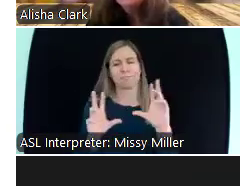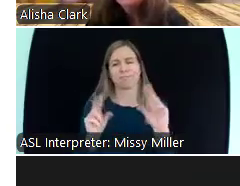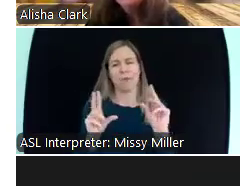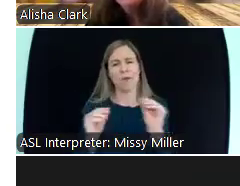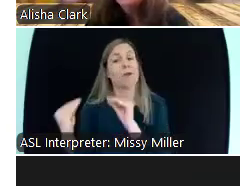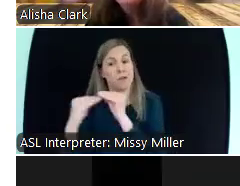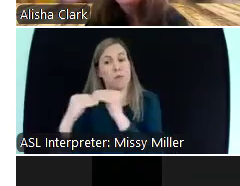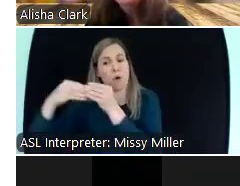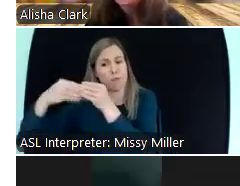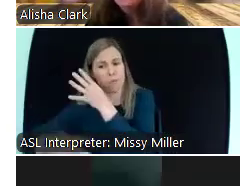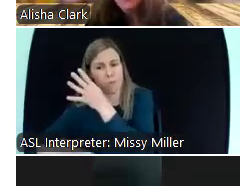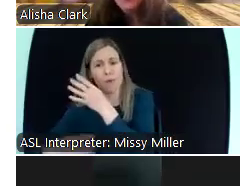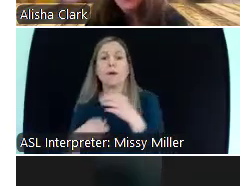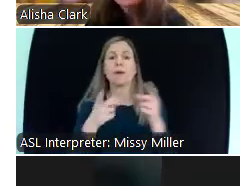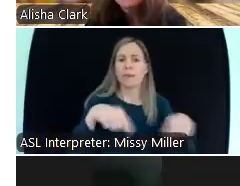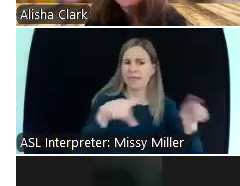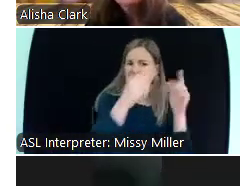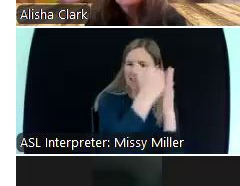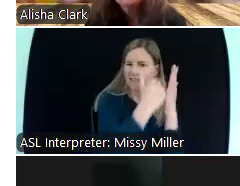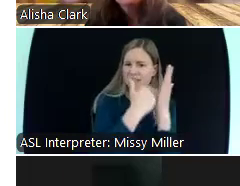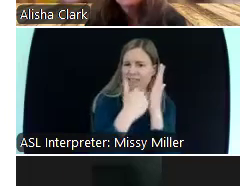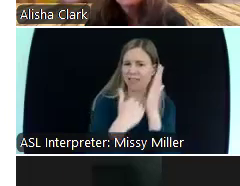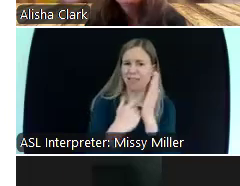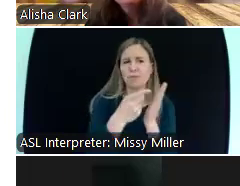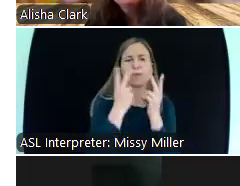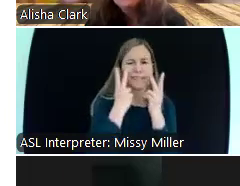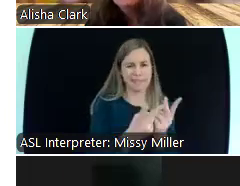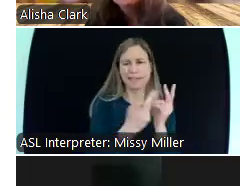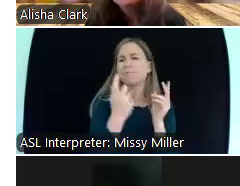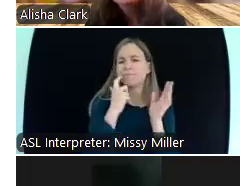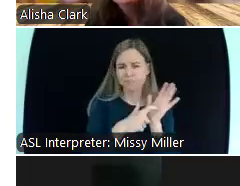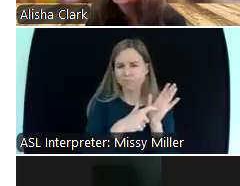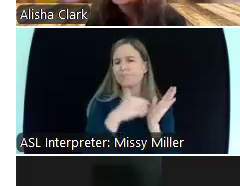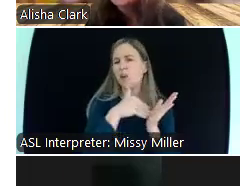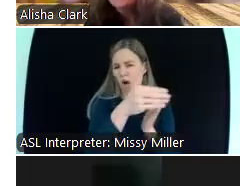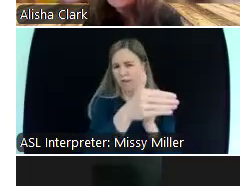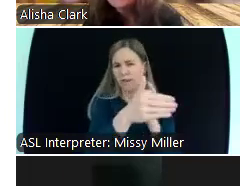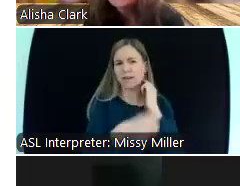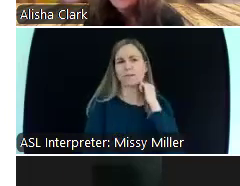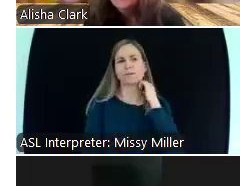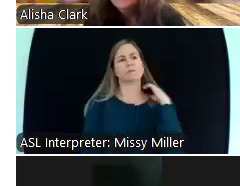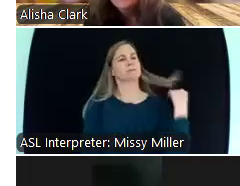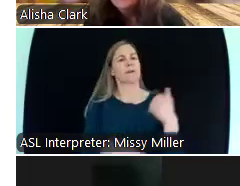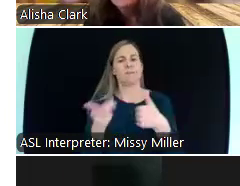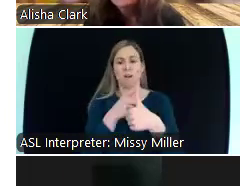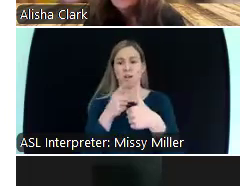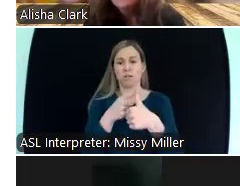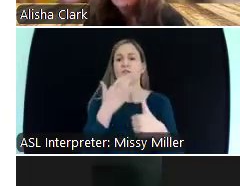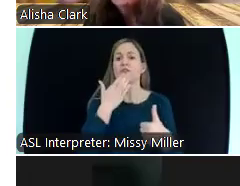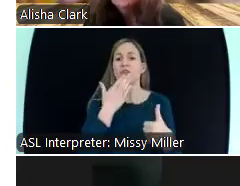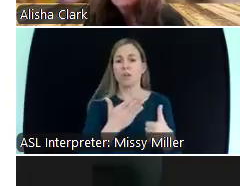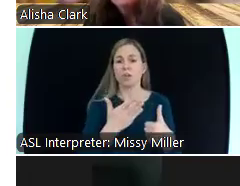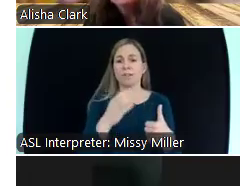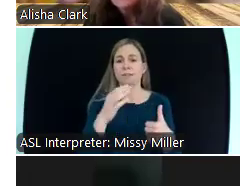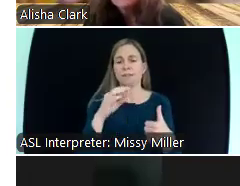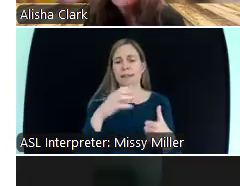see that are utilized. And so first and foremost is goods and services. Now, one